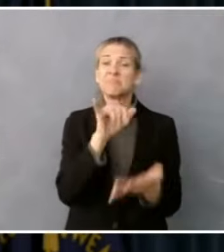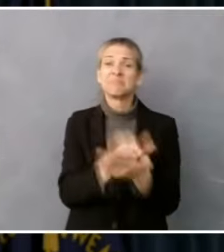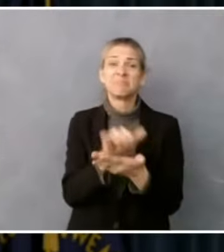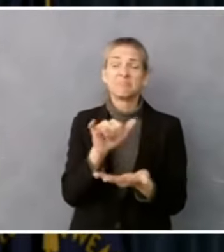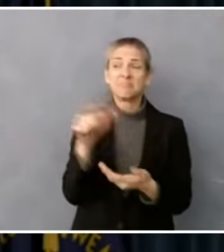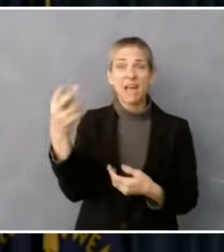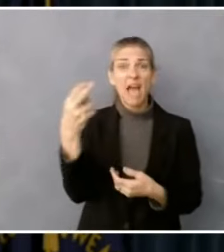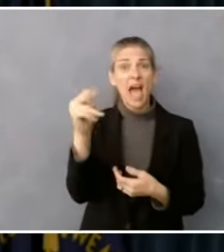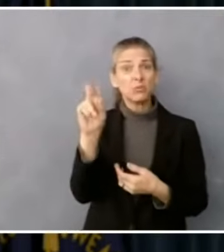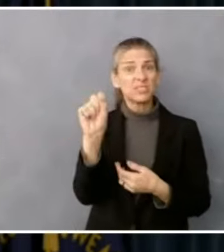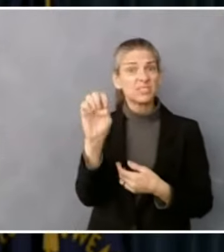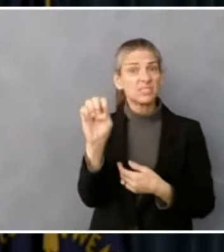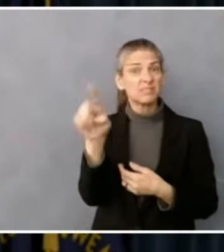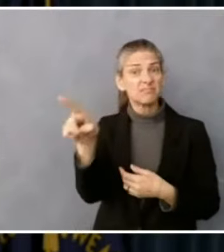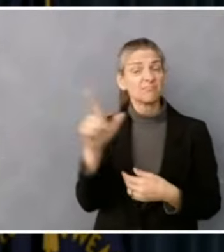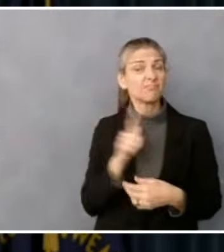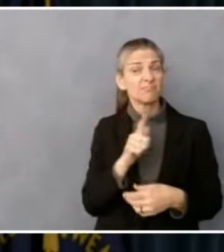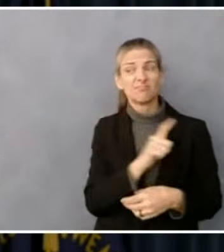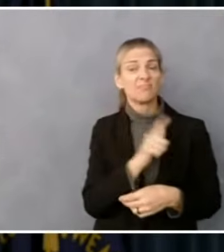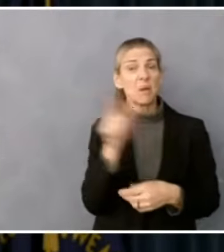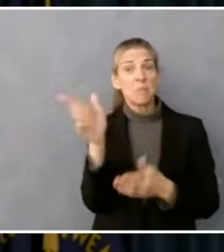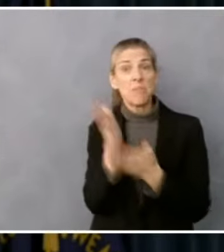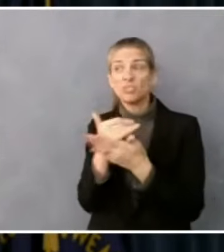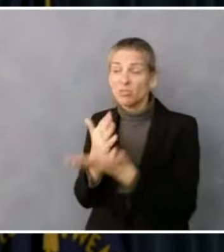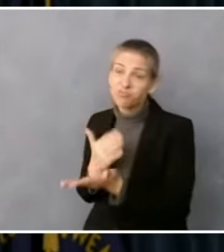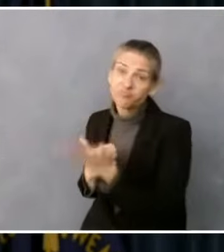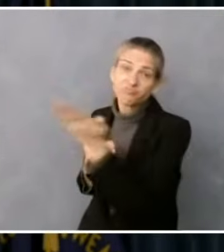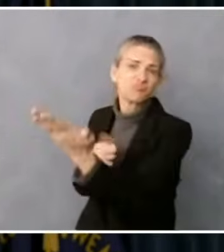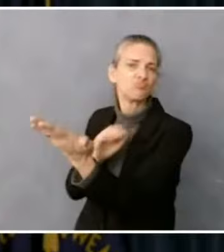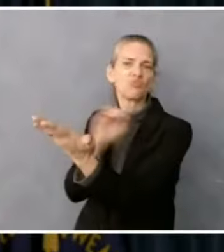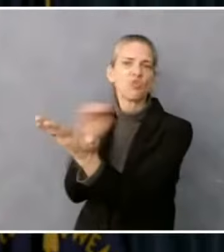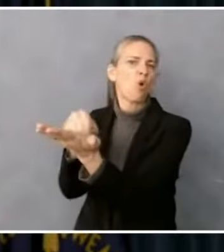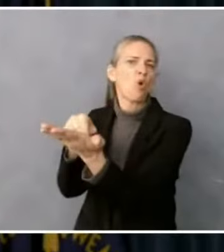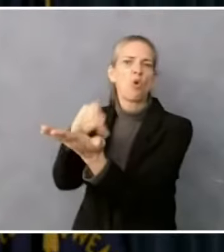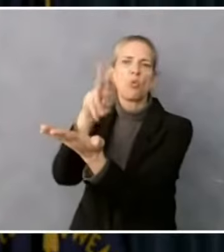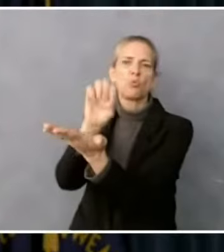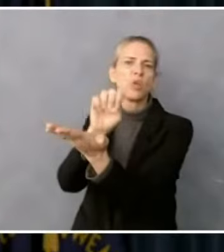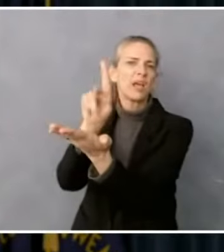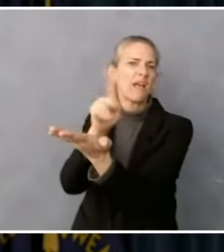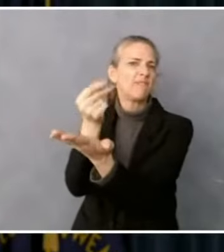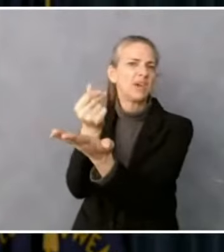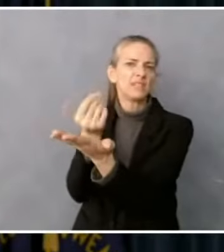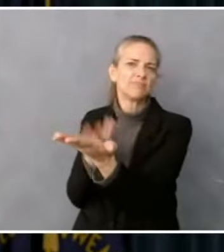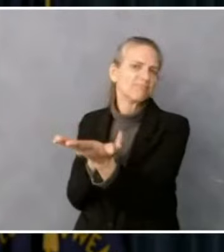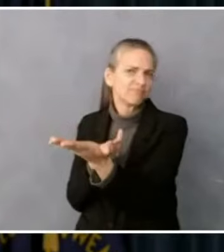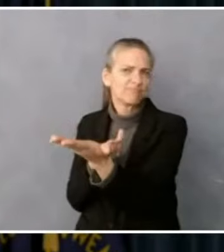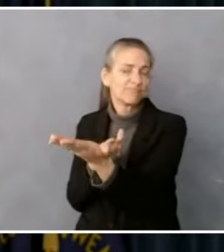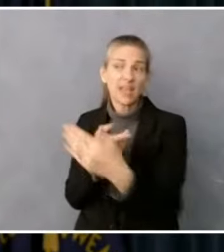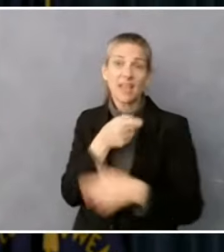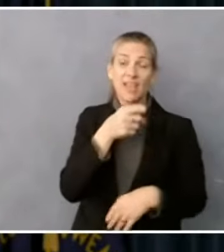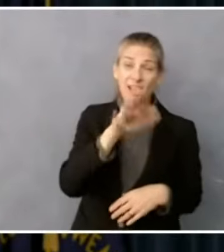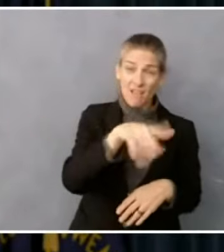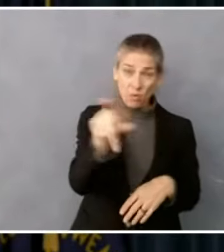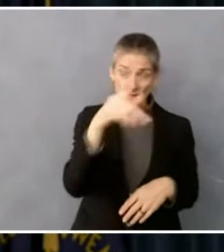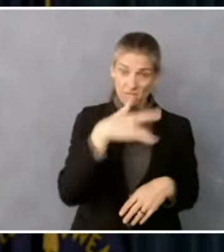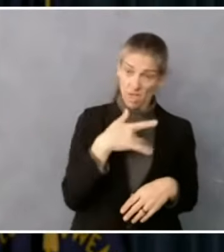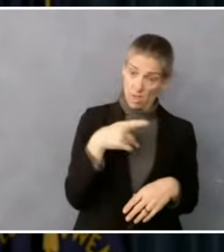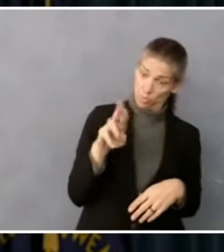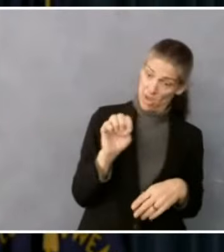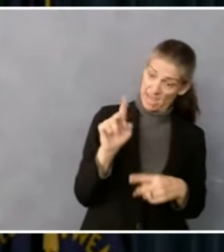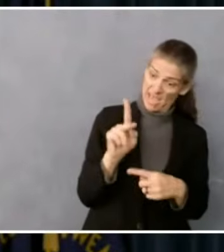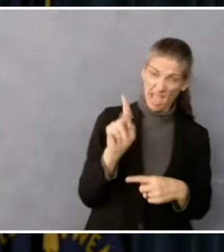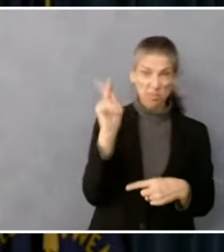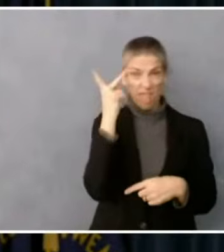initial budget with no funding for pre-K. For those that say pre-K for all is political, let me remind you, 4-year-olds can't